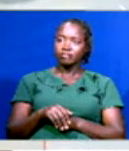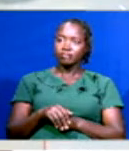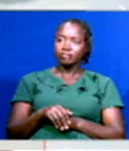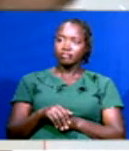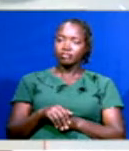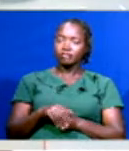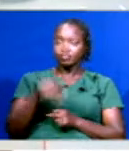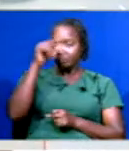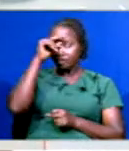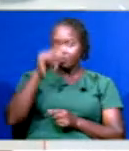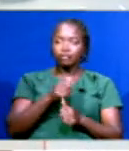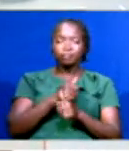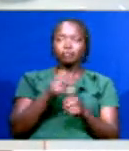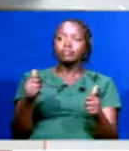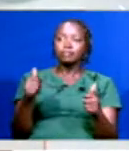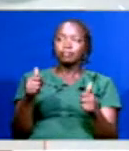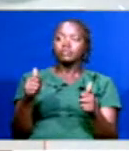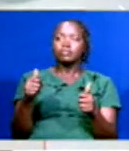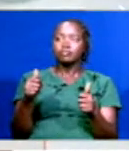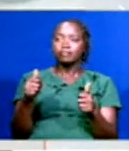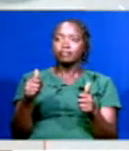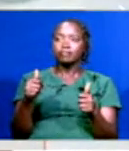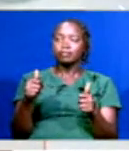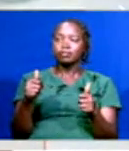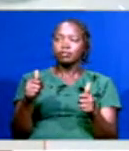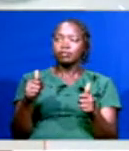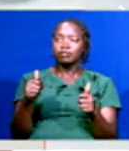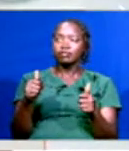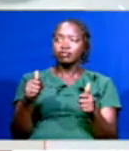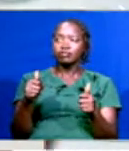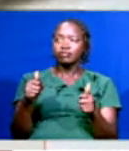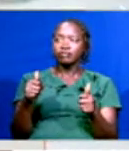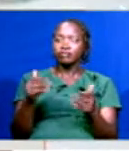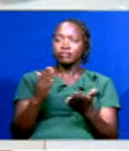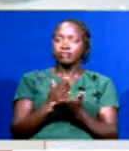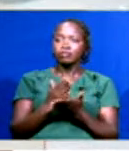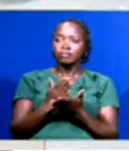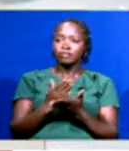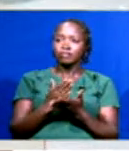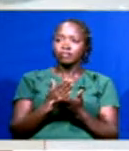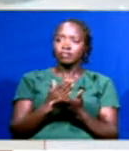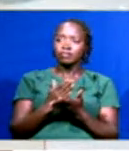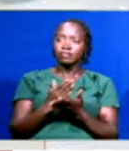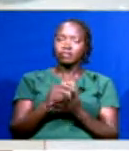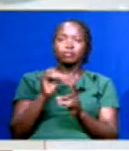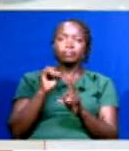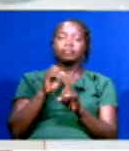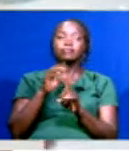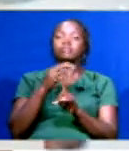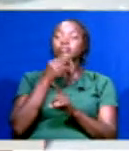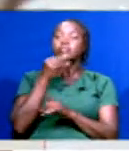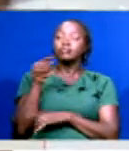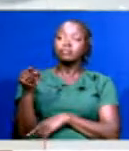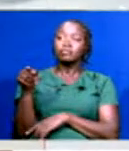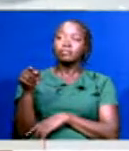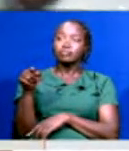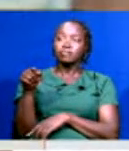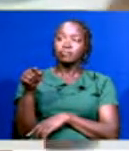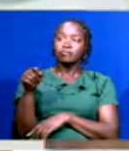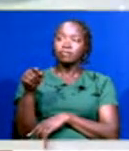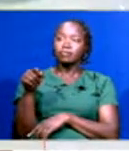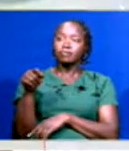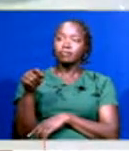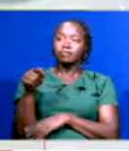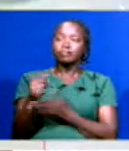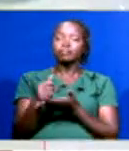mzuri. And this governor, the way you have said governor, it is true. I mentored this young man. I took him,